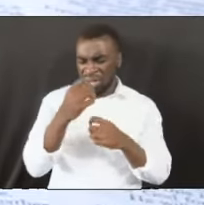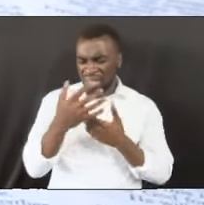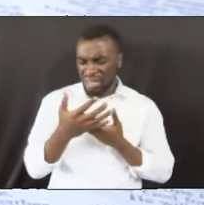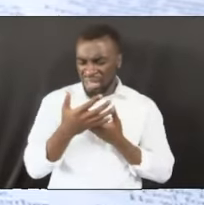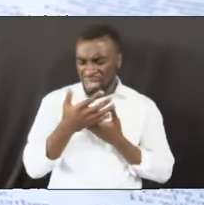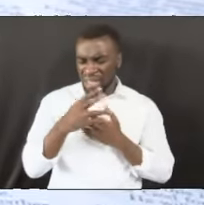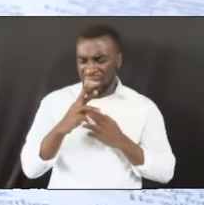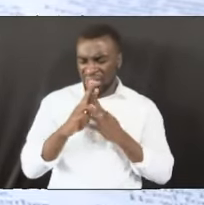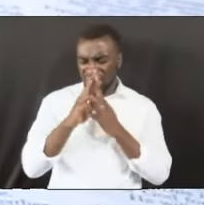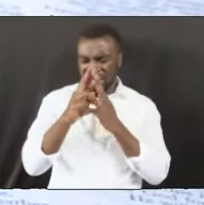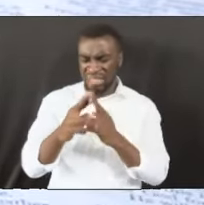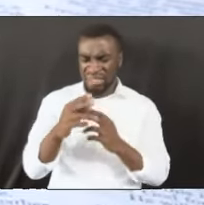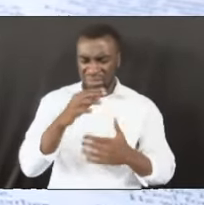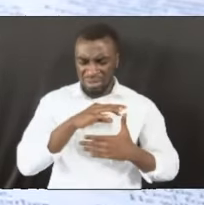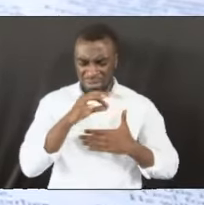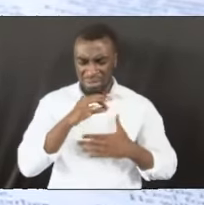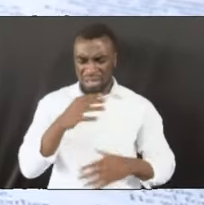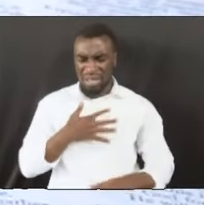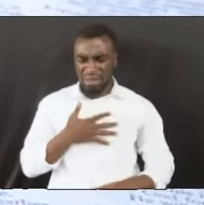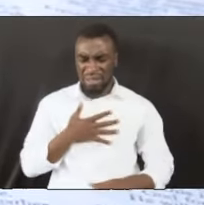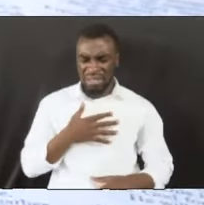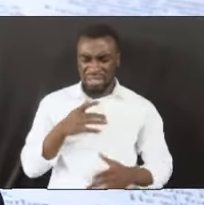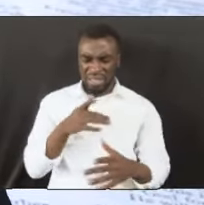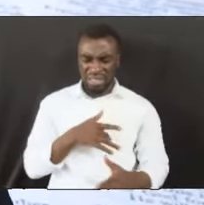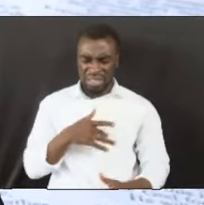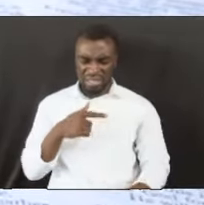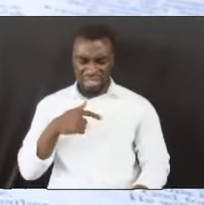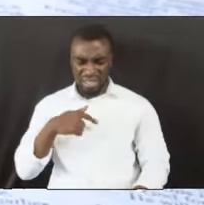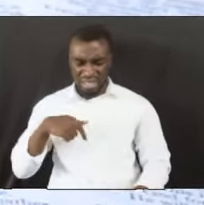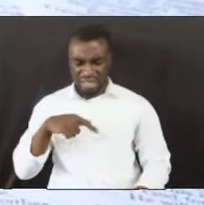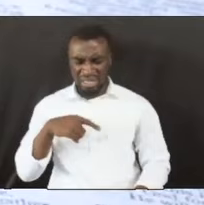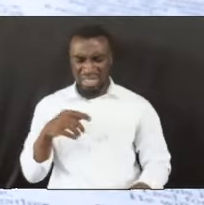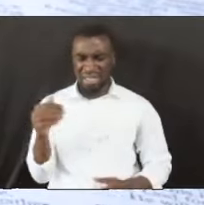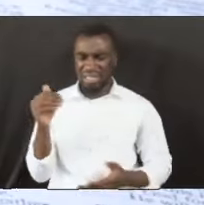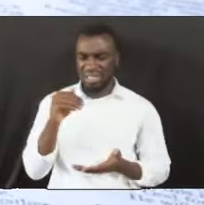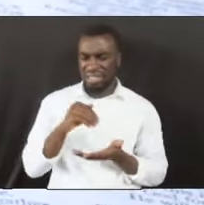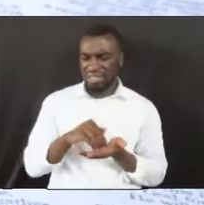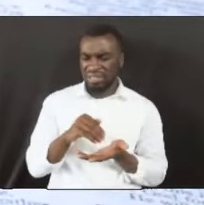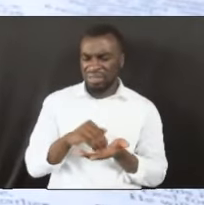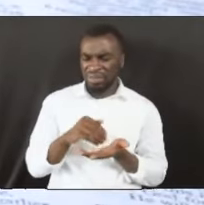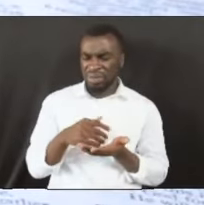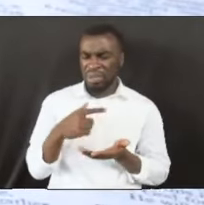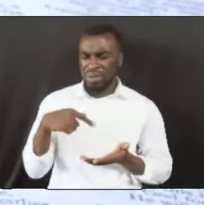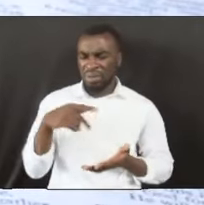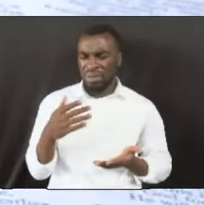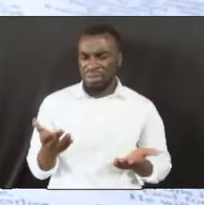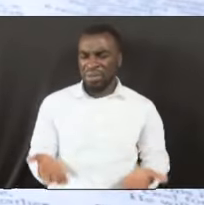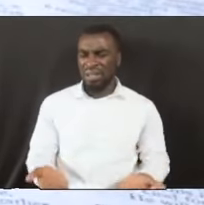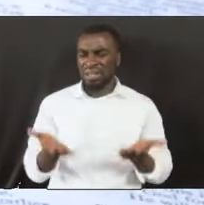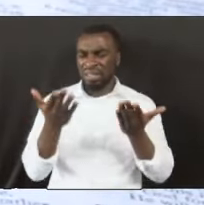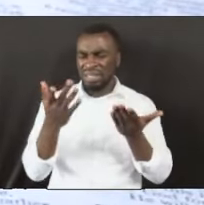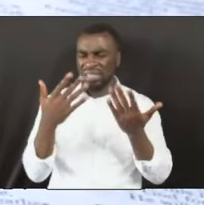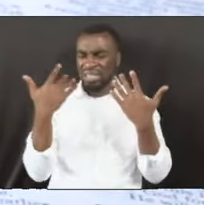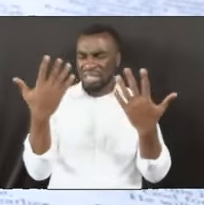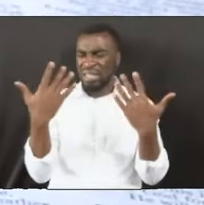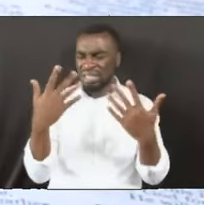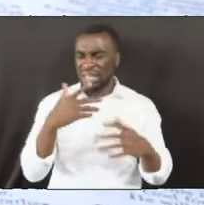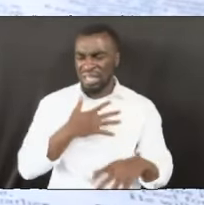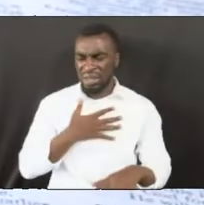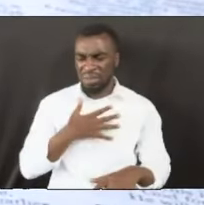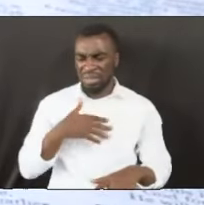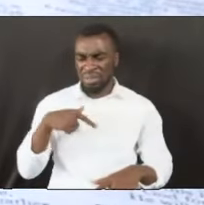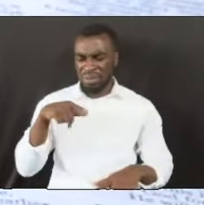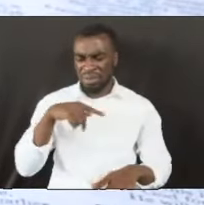here, touch us again. Father, we have also raised two hands. Help us, the Lord. We are going to